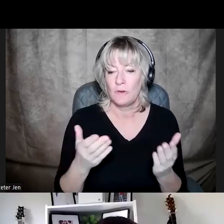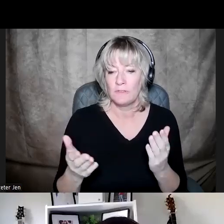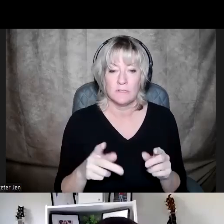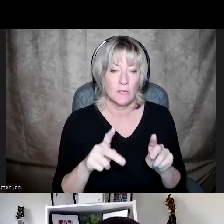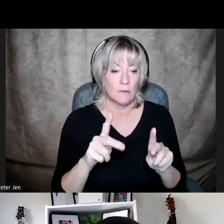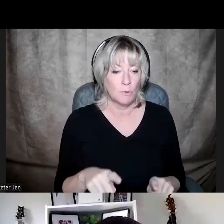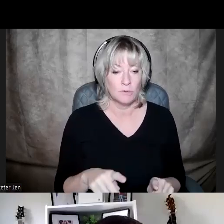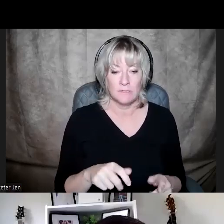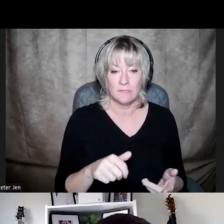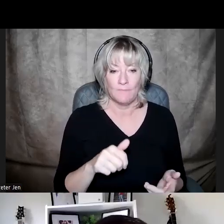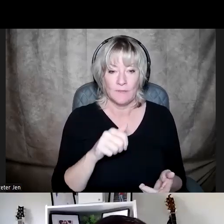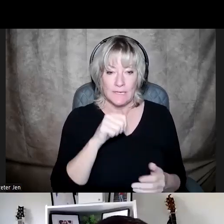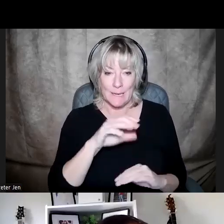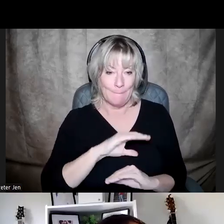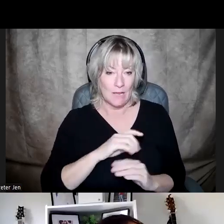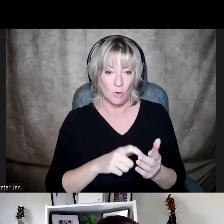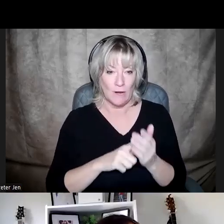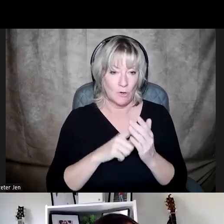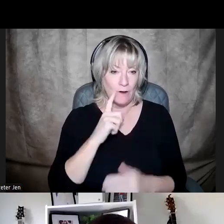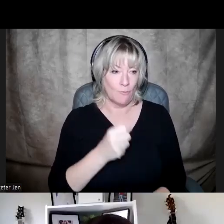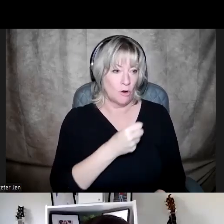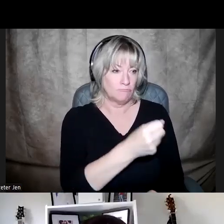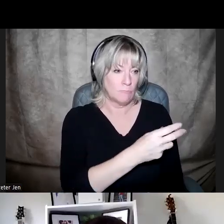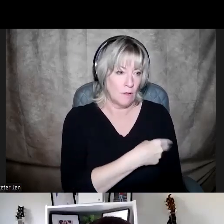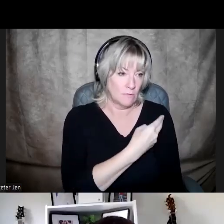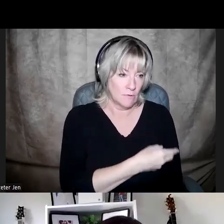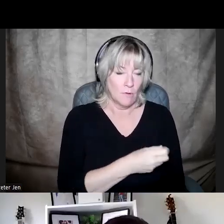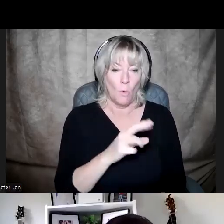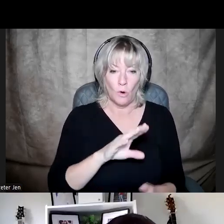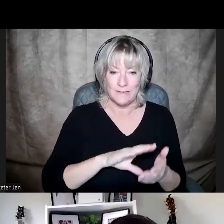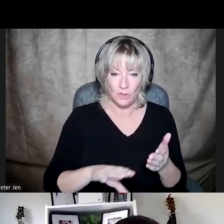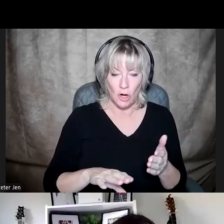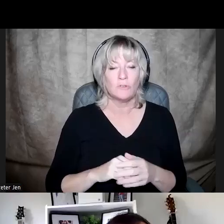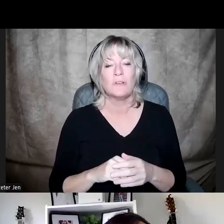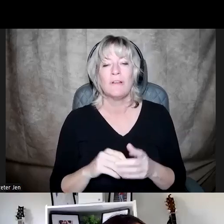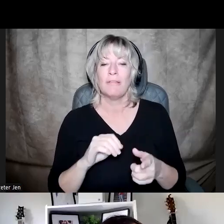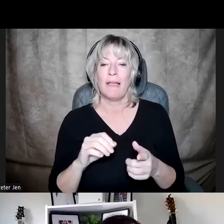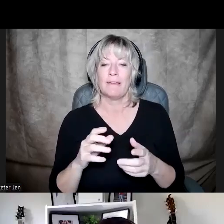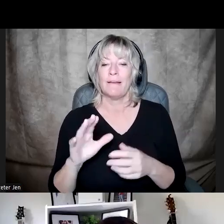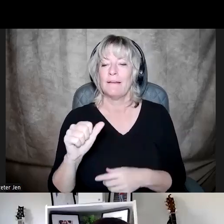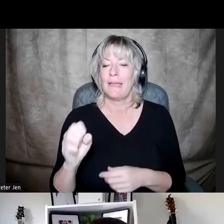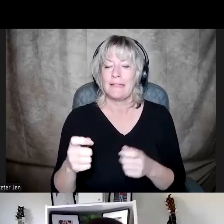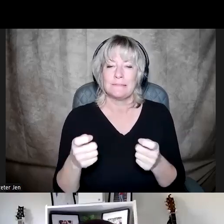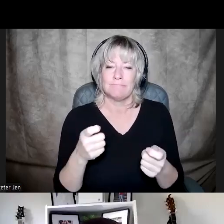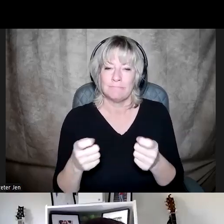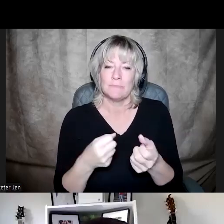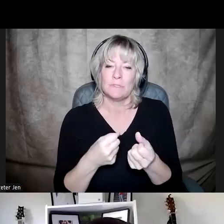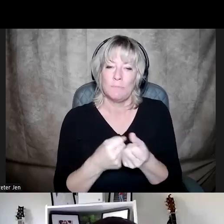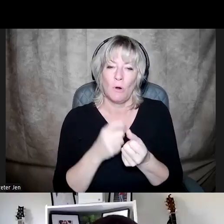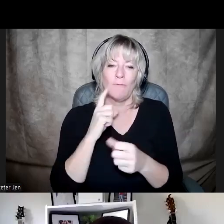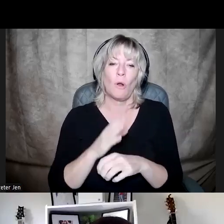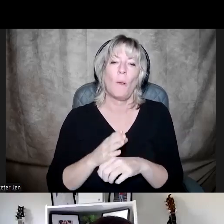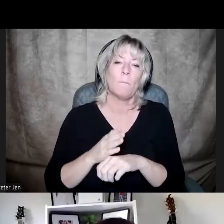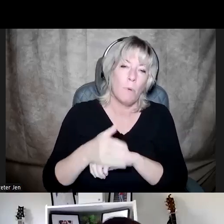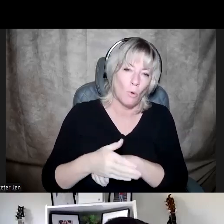didn't meet criteria for hospitalization or at the point of discharge. It would be sort of case management and support in that post-crisis phase